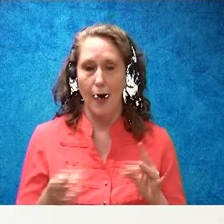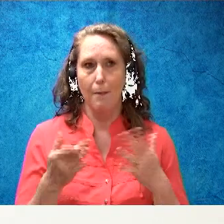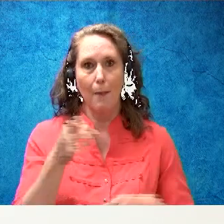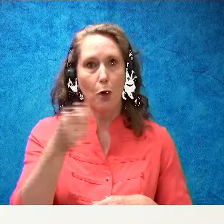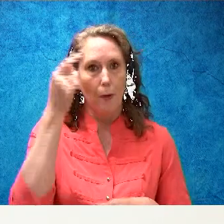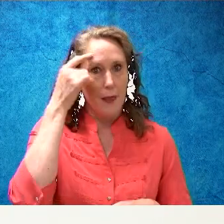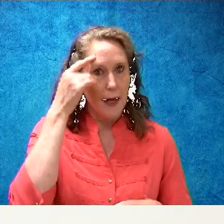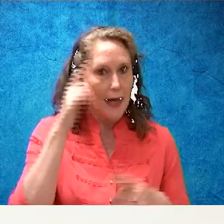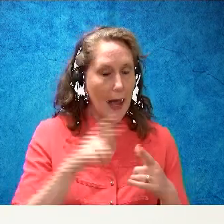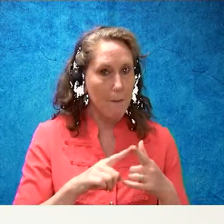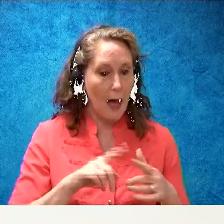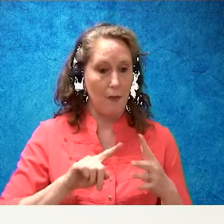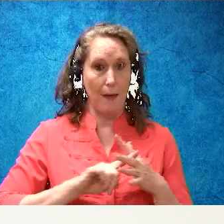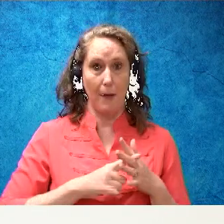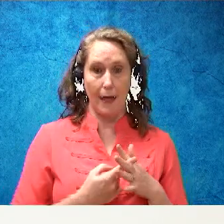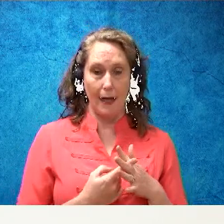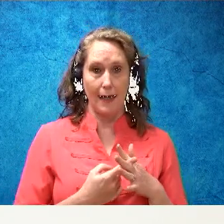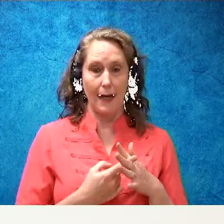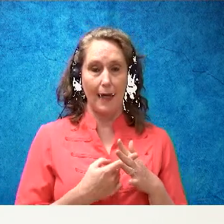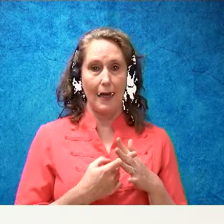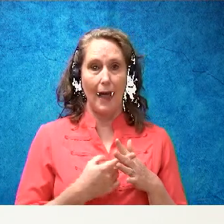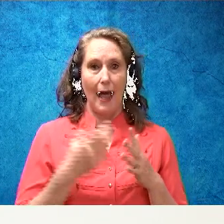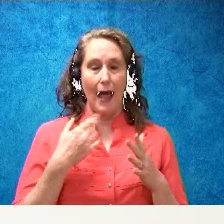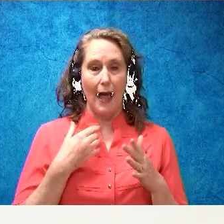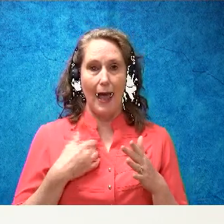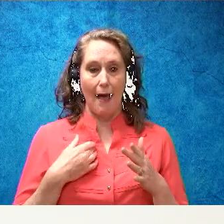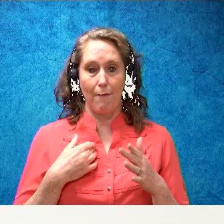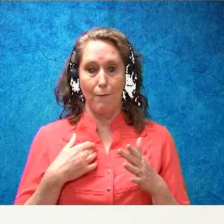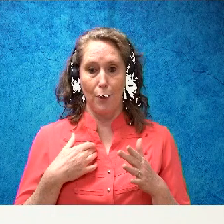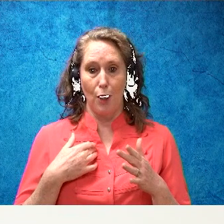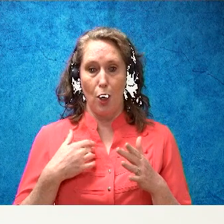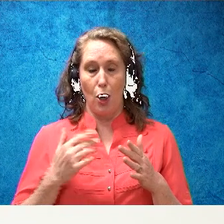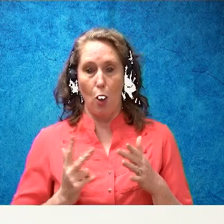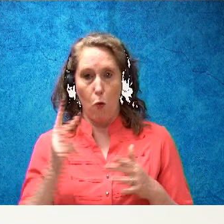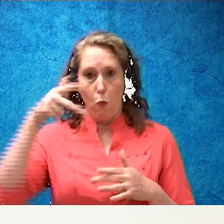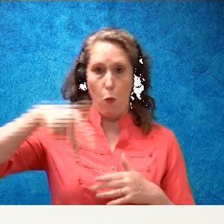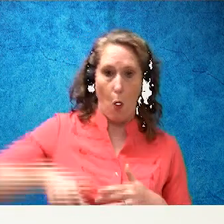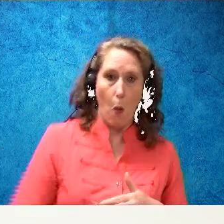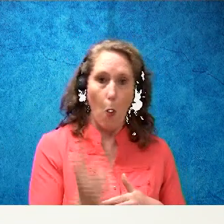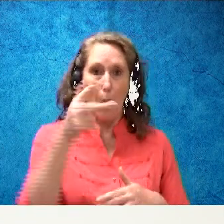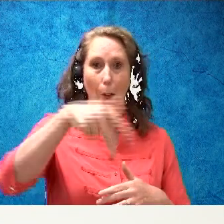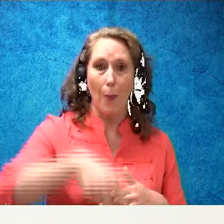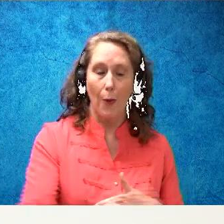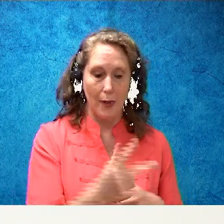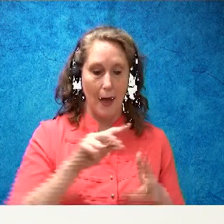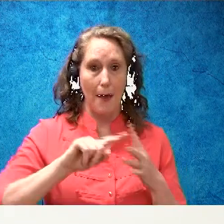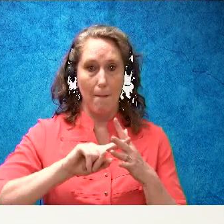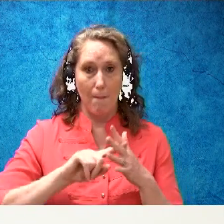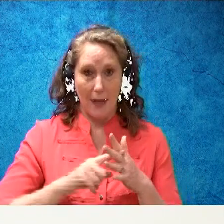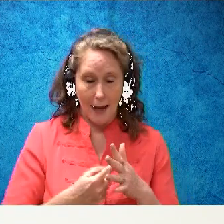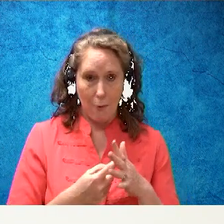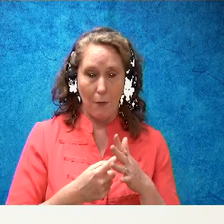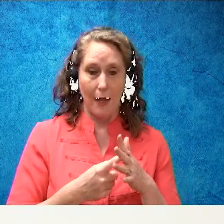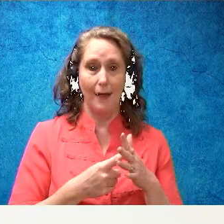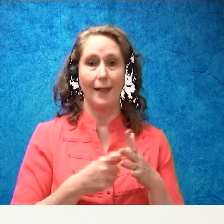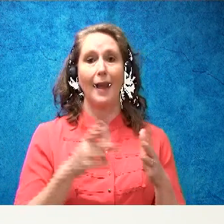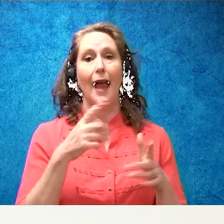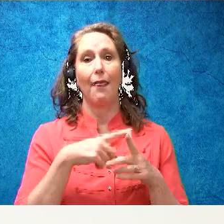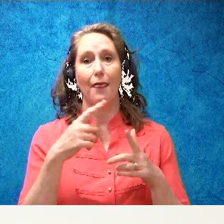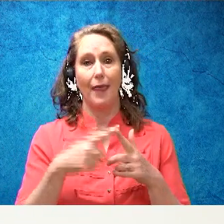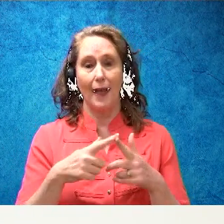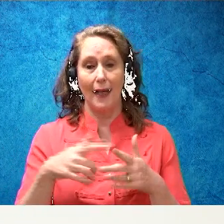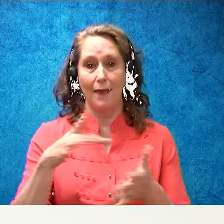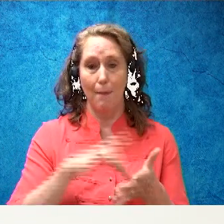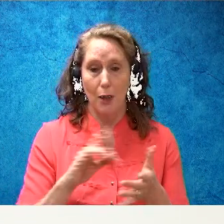thinking about the beginning. I have a little roller coaster here. We start with the beginning, move to the middle of our story, what happens